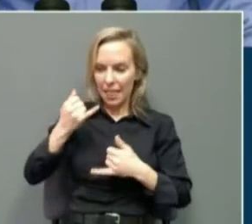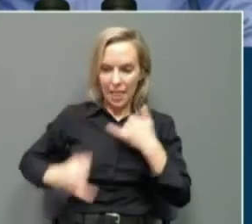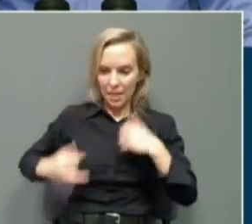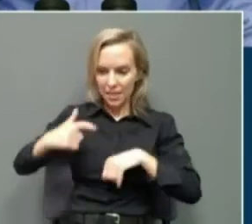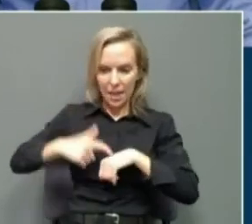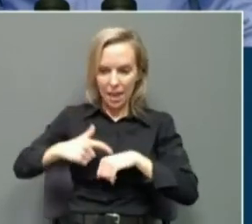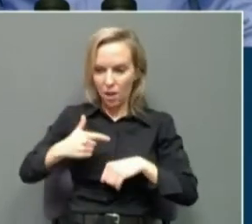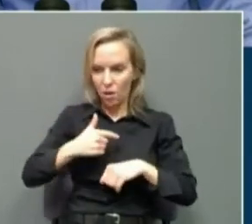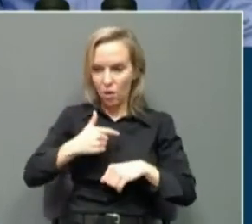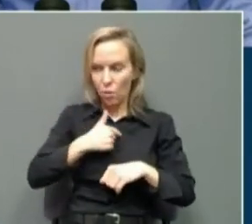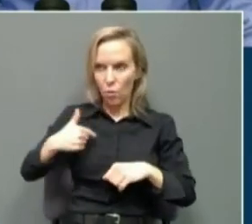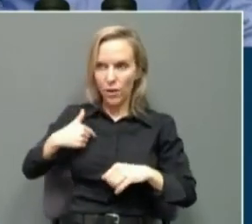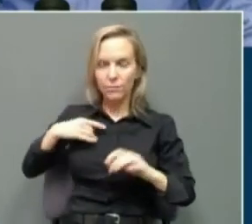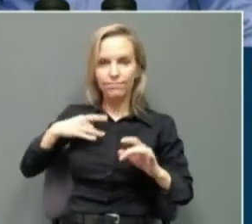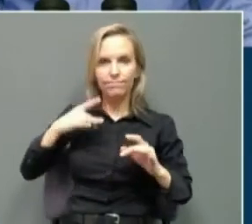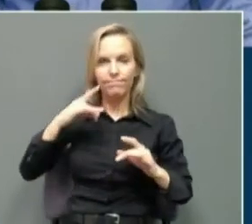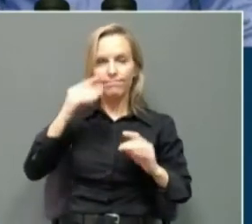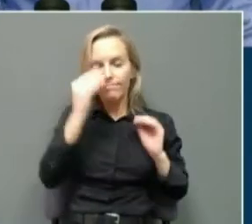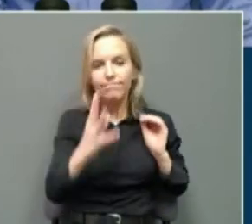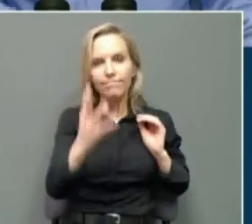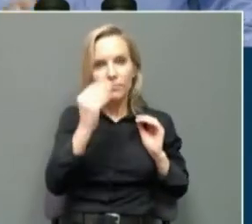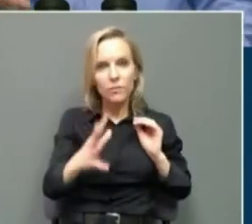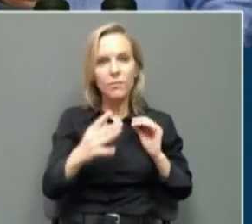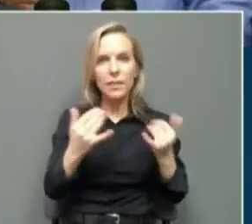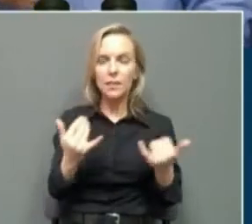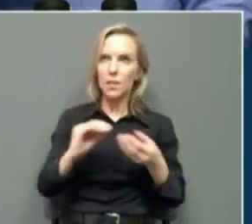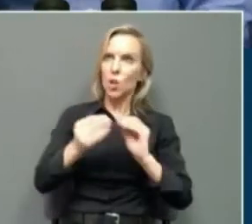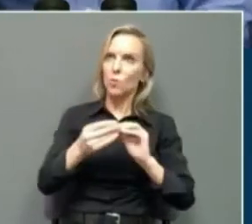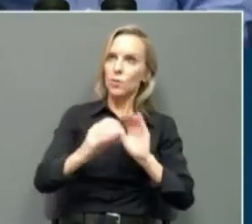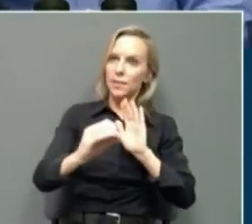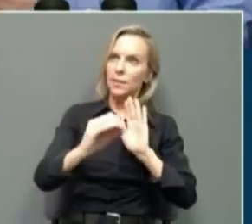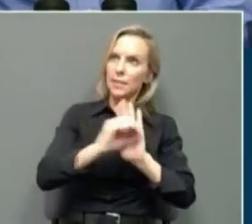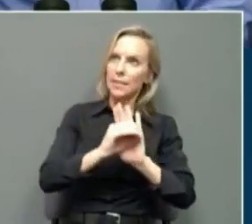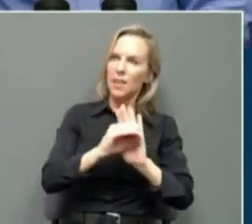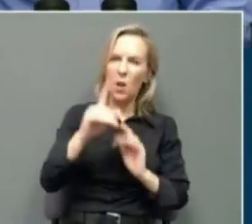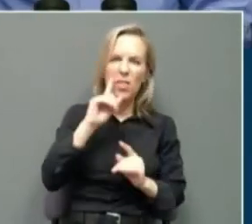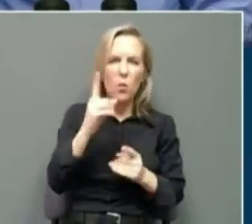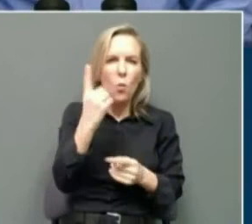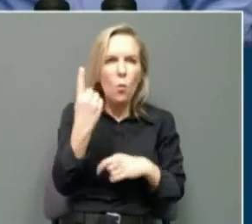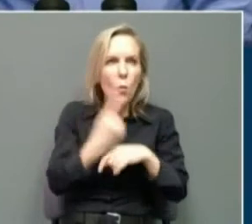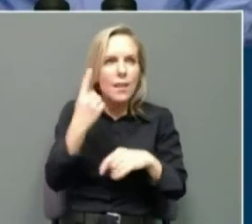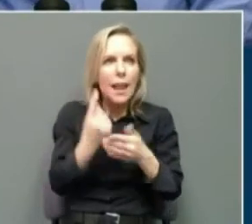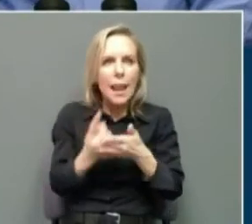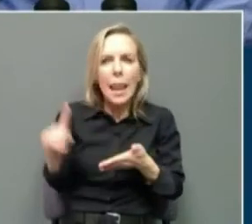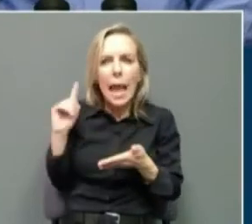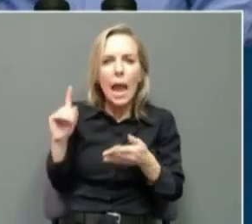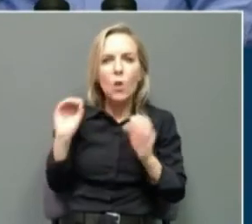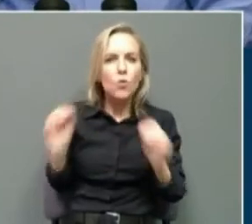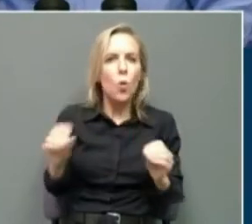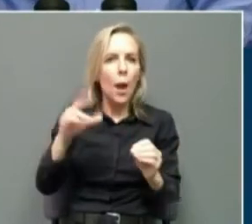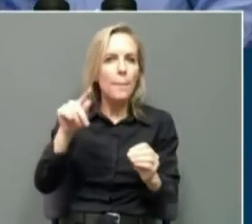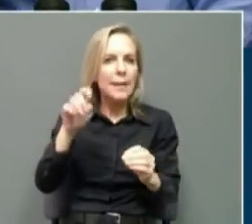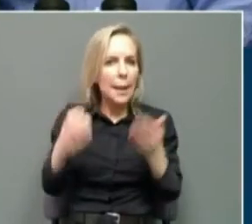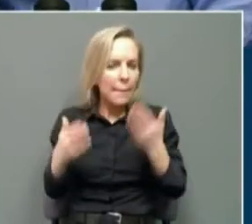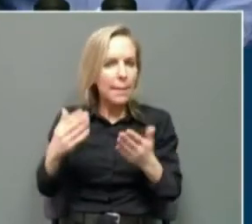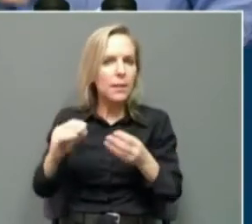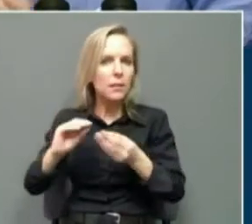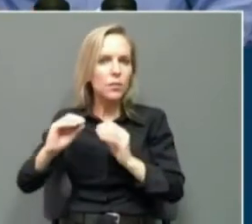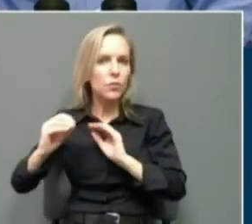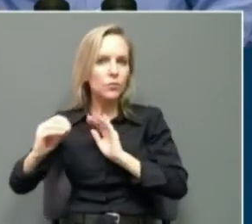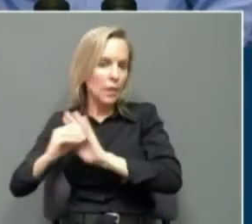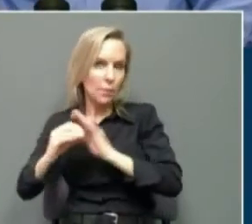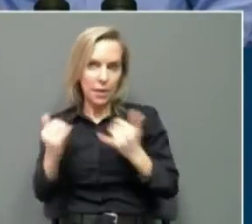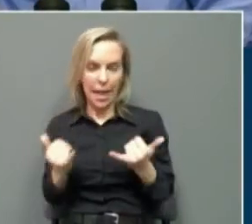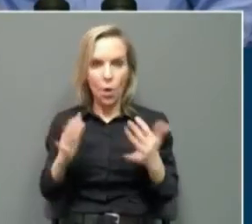our update was 0 here. I think there may have been a day last week when we weren't doing an update, but just incredible. Only 4